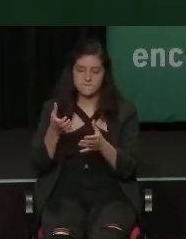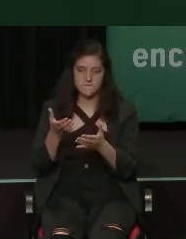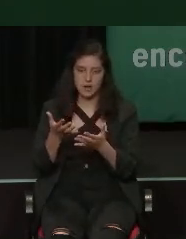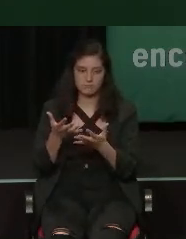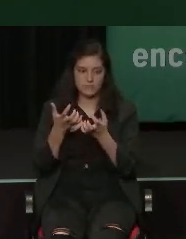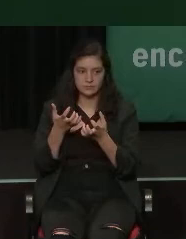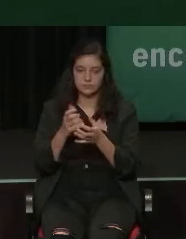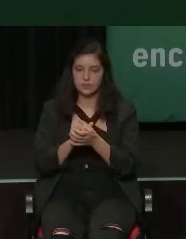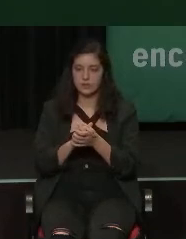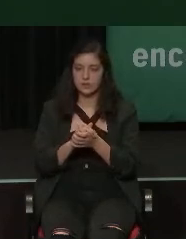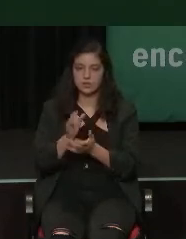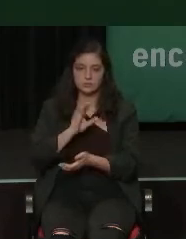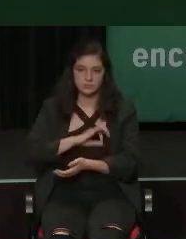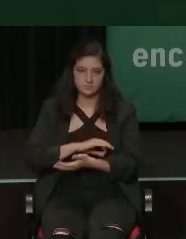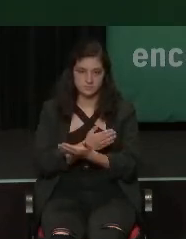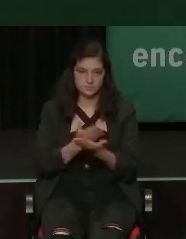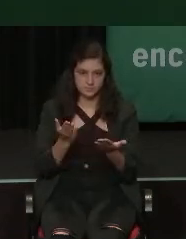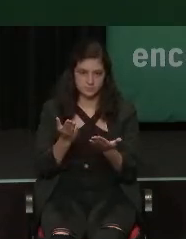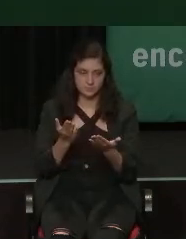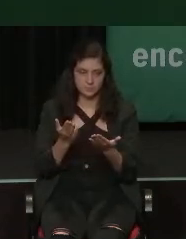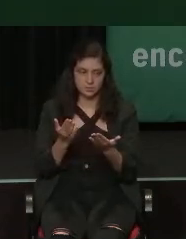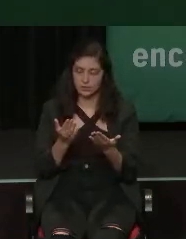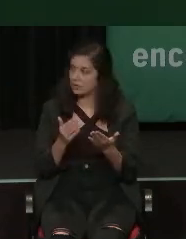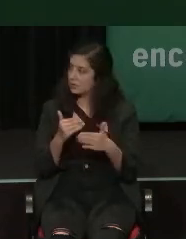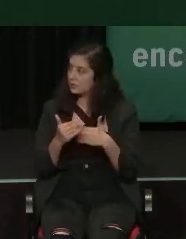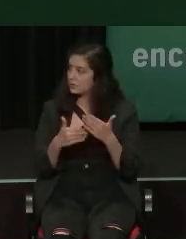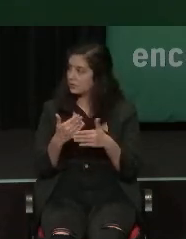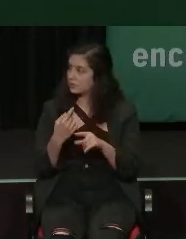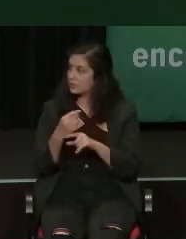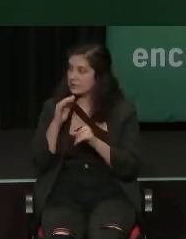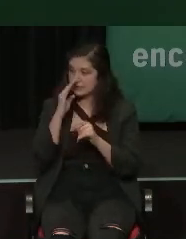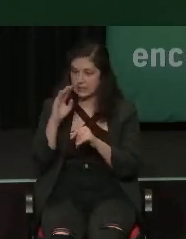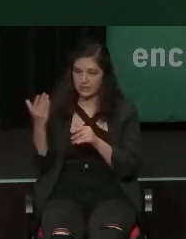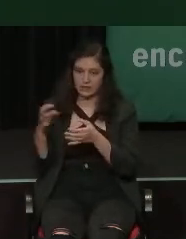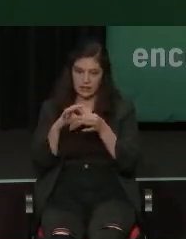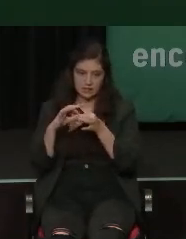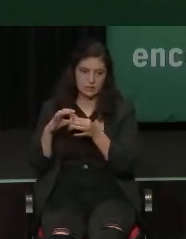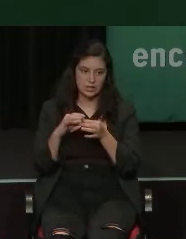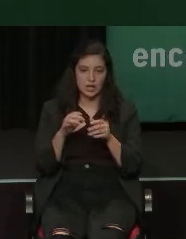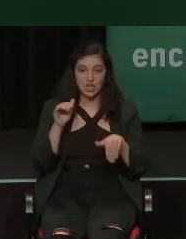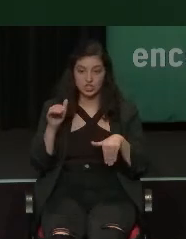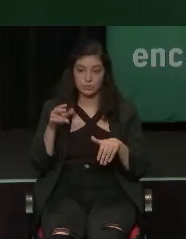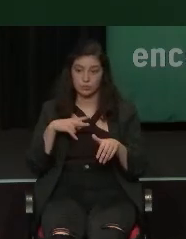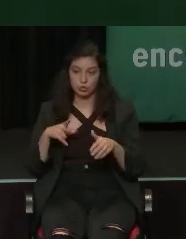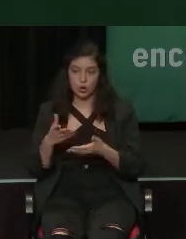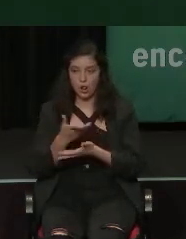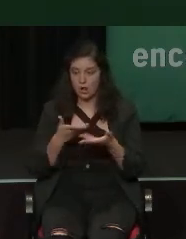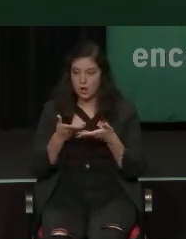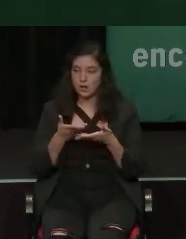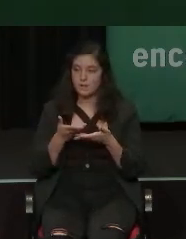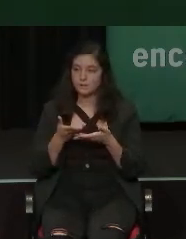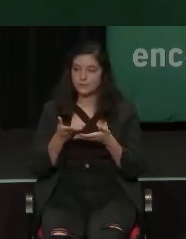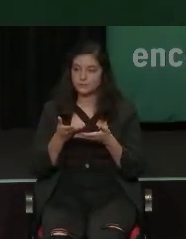Ladies and gentlemen, hastening the bilateral scientific relations between Egypt and Portugal is